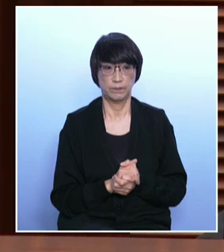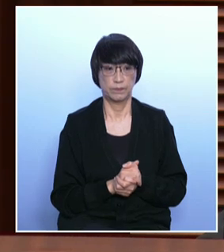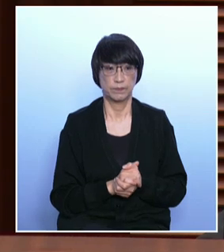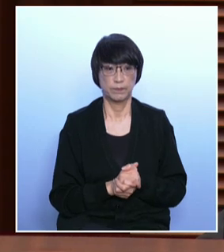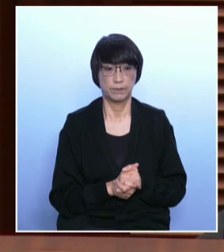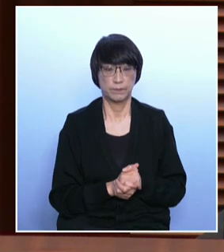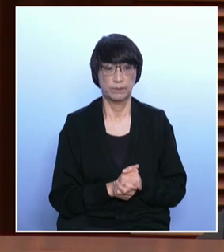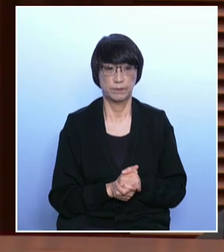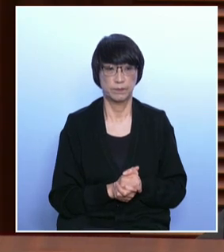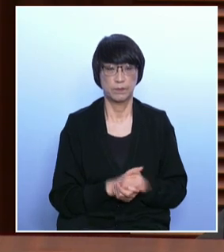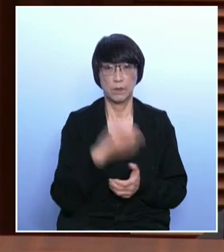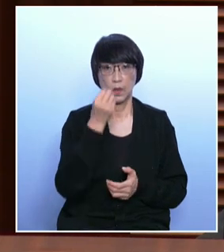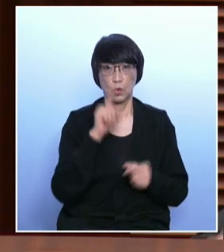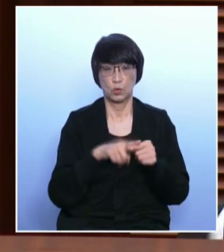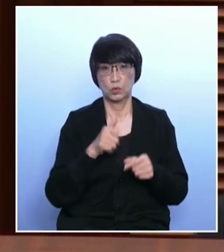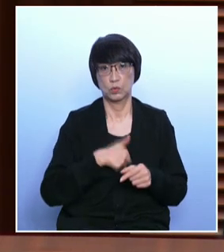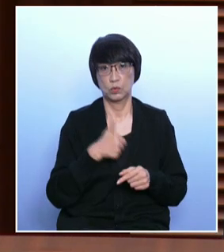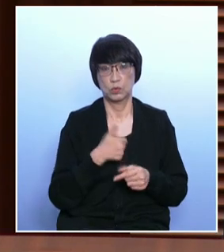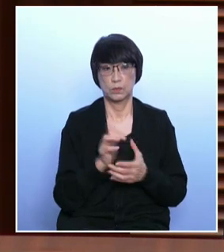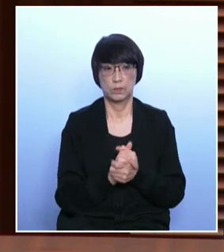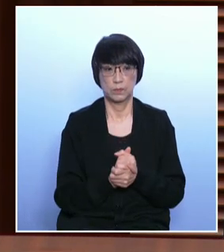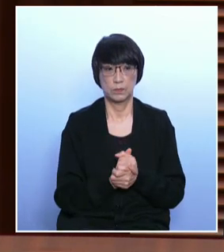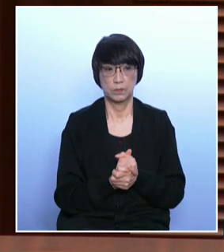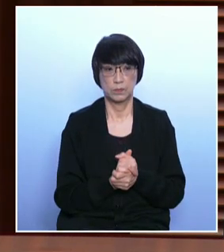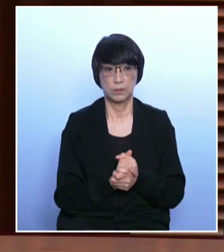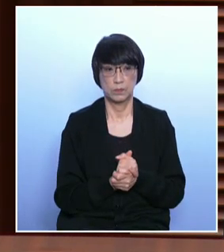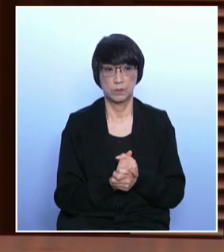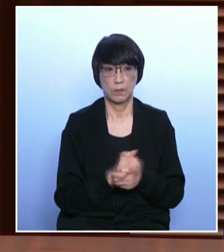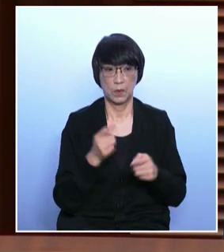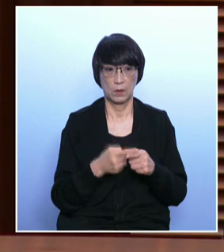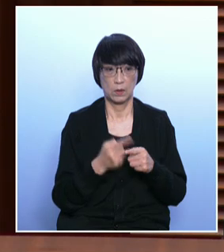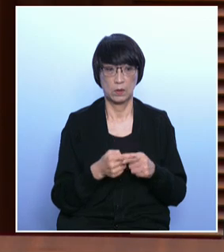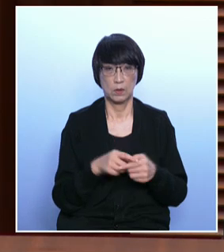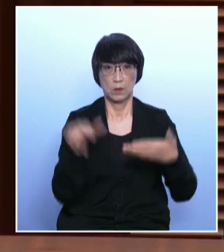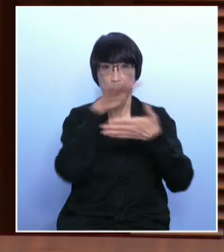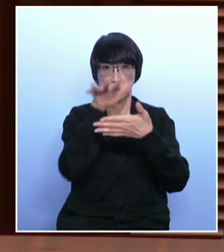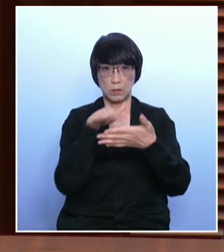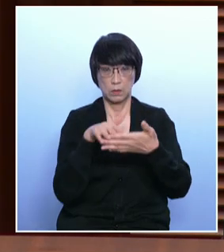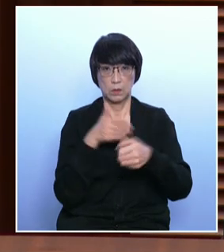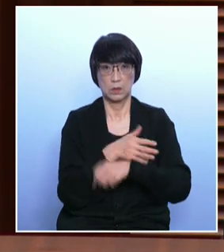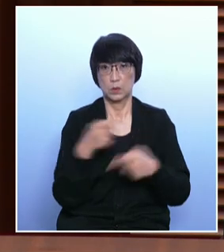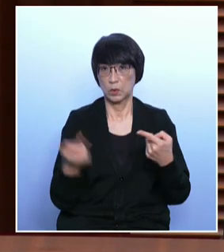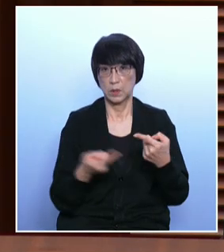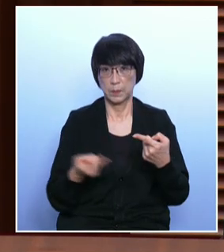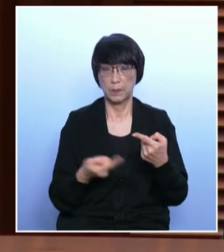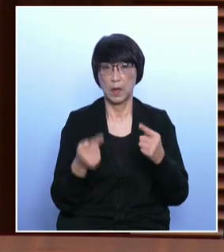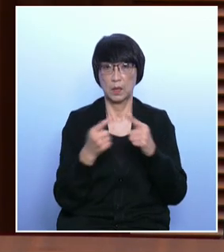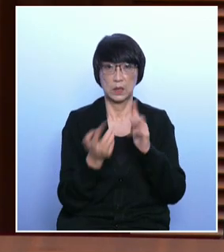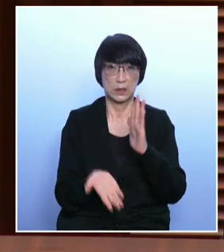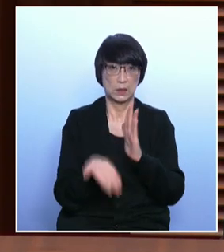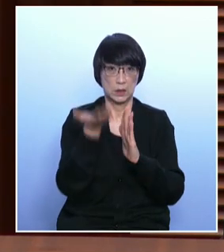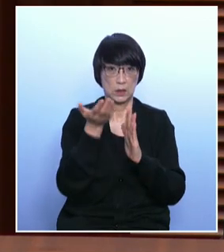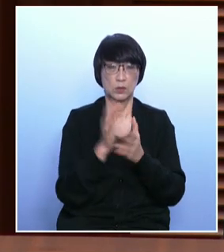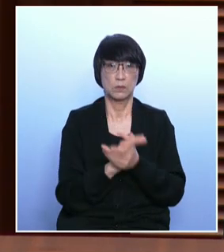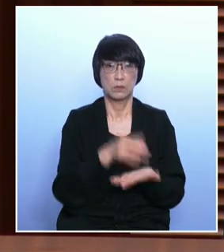do we have sufficient CMPs working in the public sector providing outpatient or inpatient services? We have